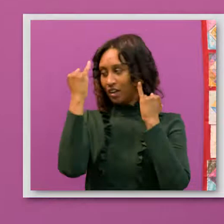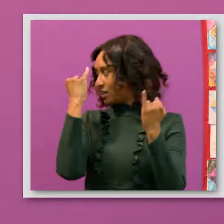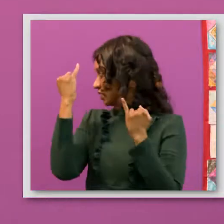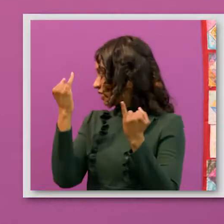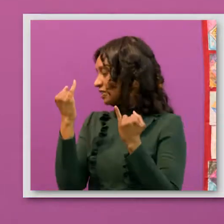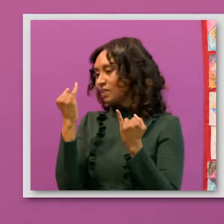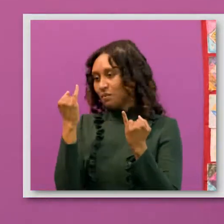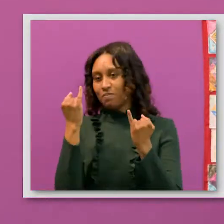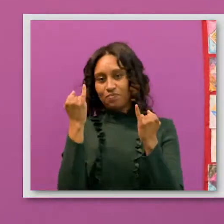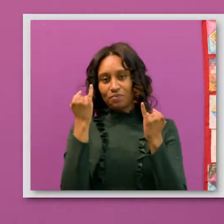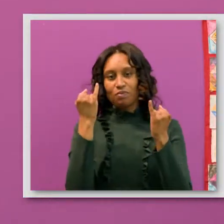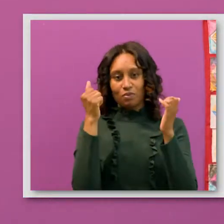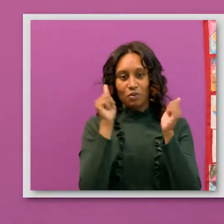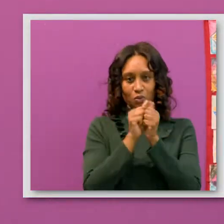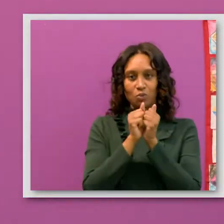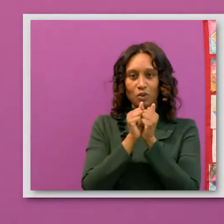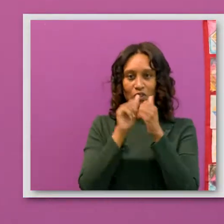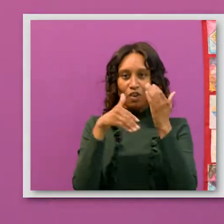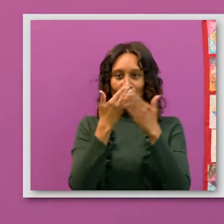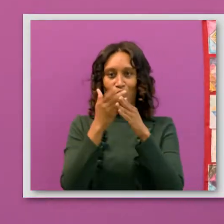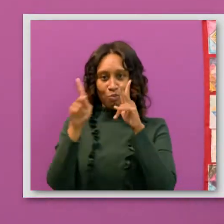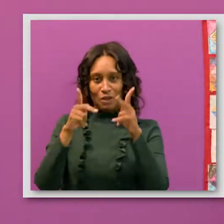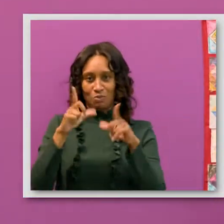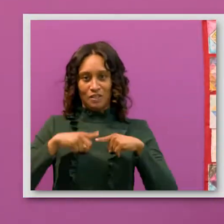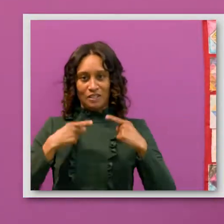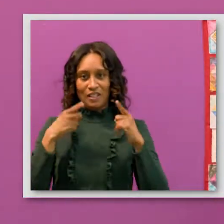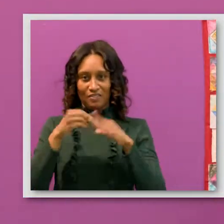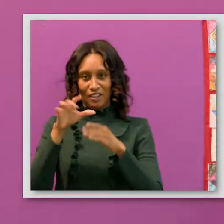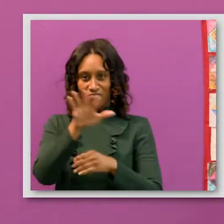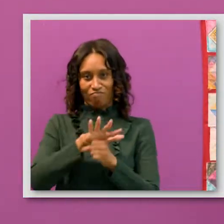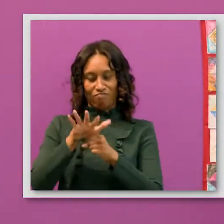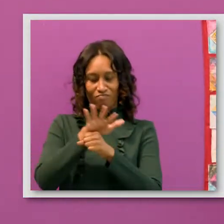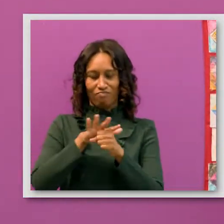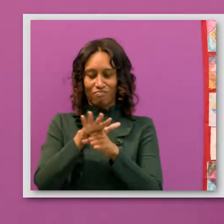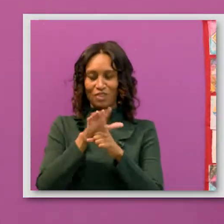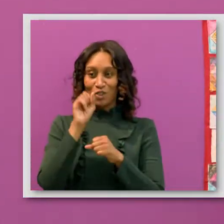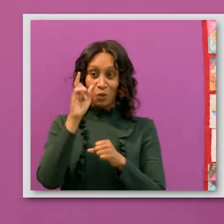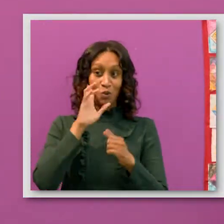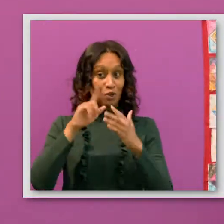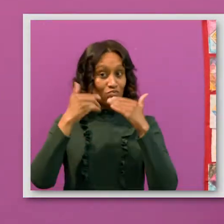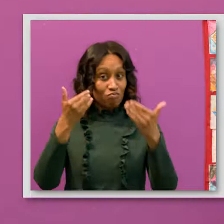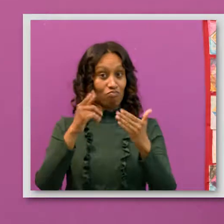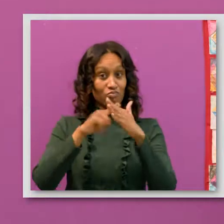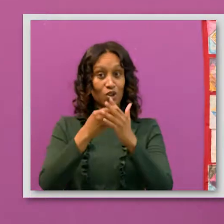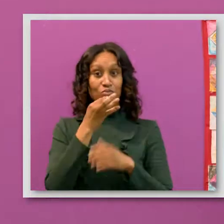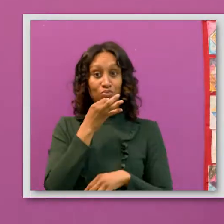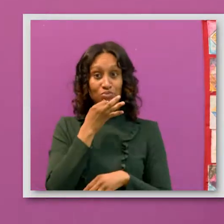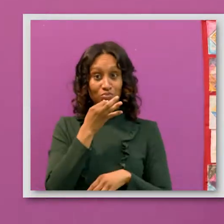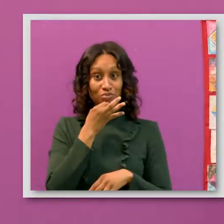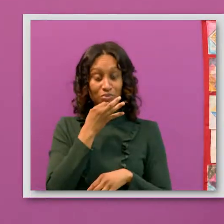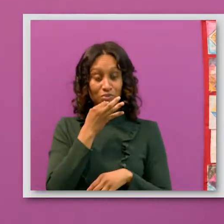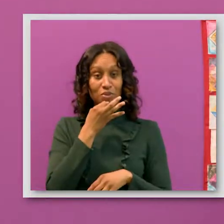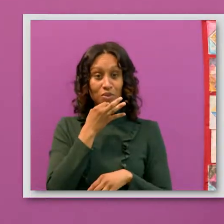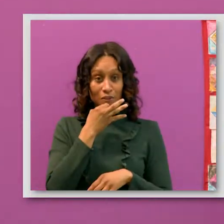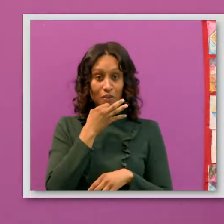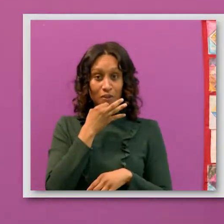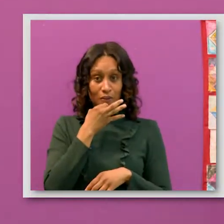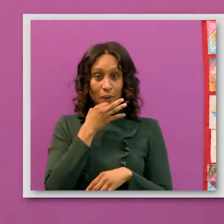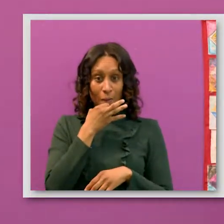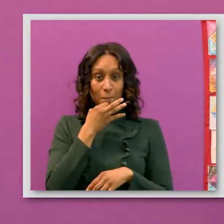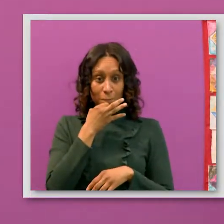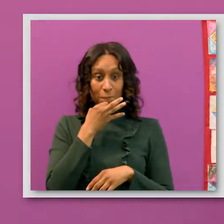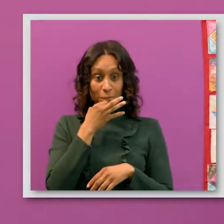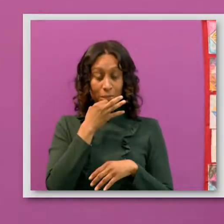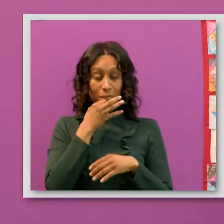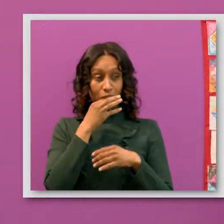well with these residents from across all 8 wards. And we're about to get started. And so make sure that you're turning